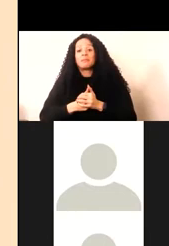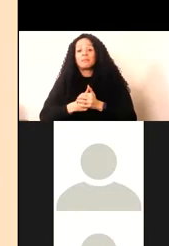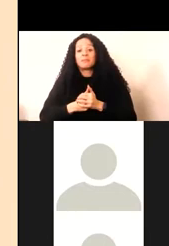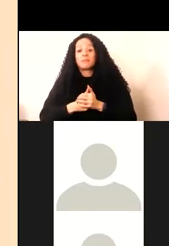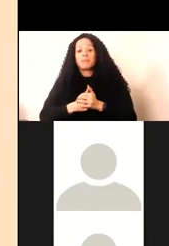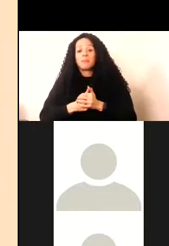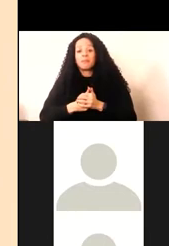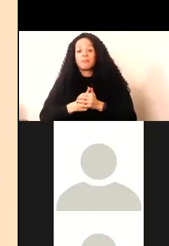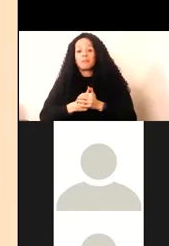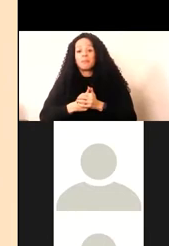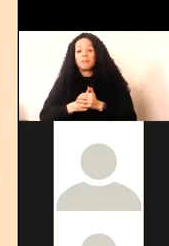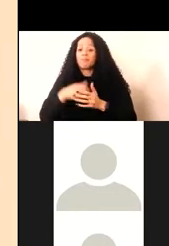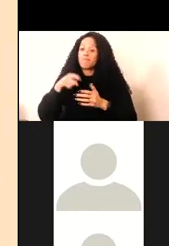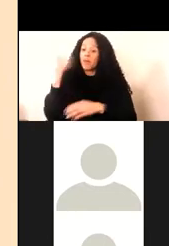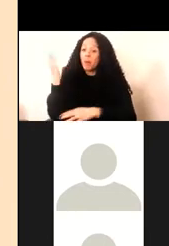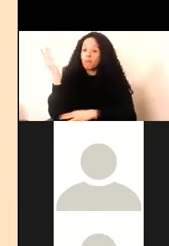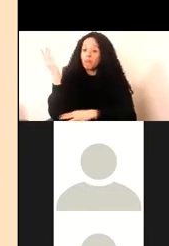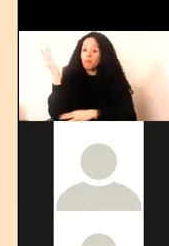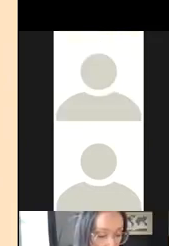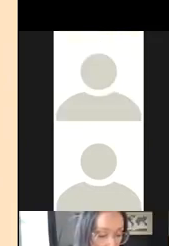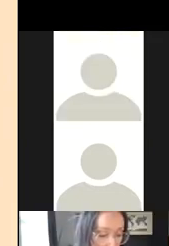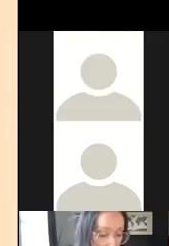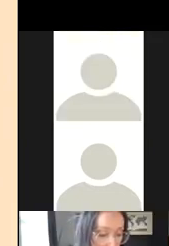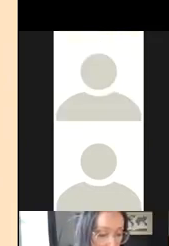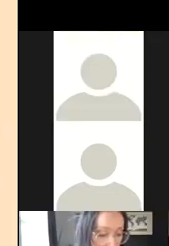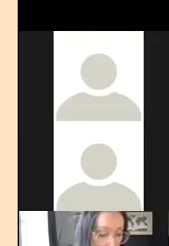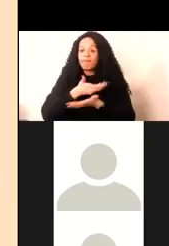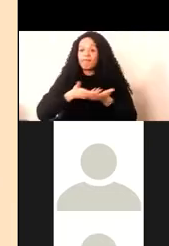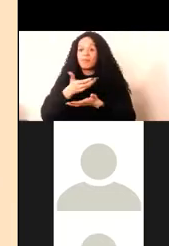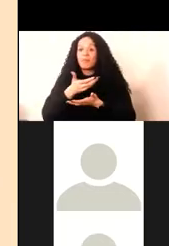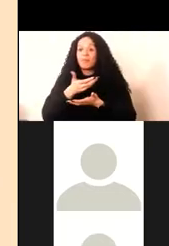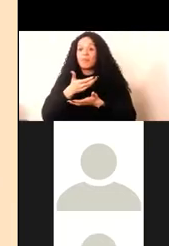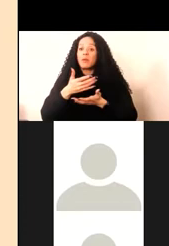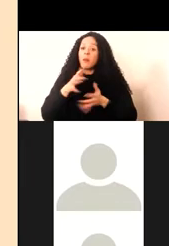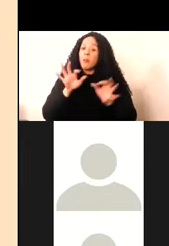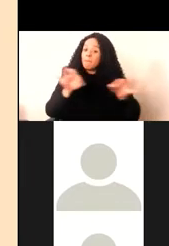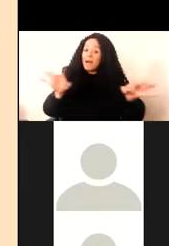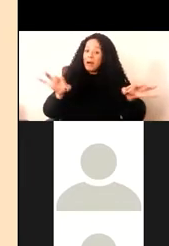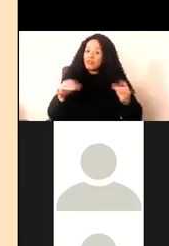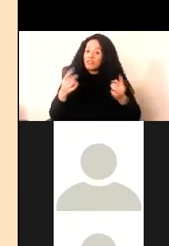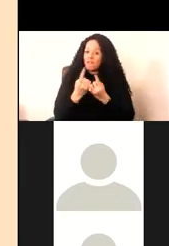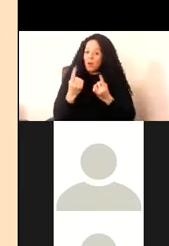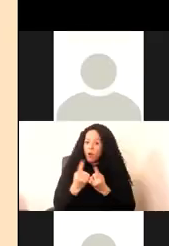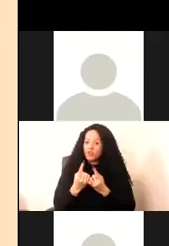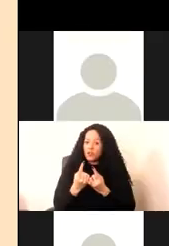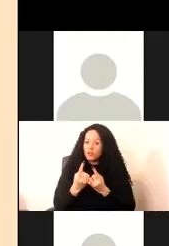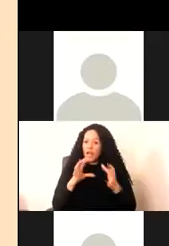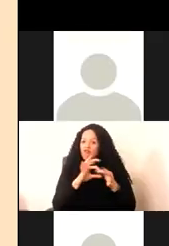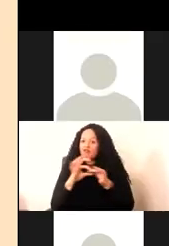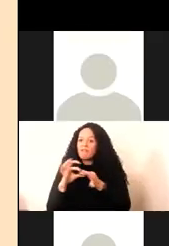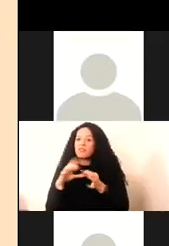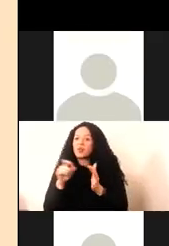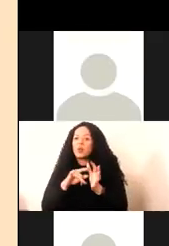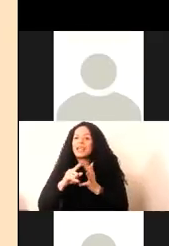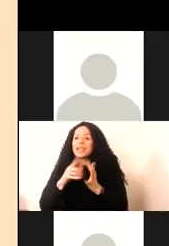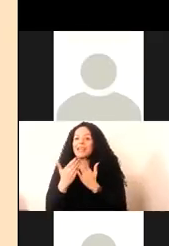So in this presentation I will discuss the boundaries of the object in reference to the case studies and I